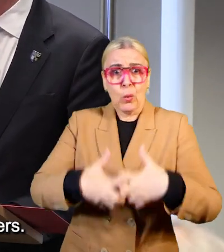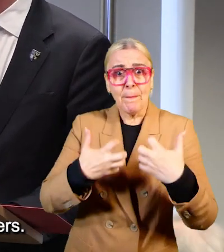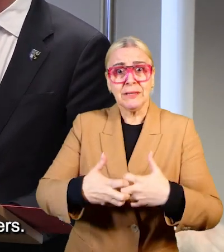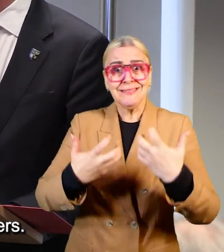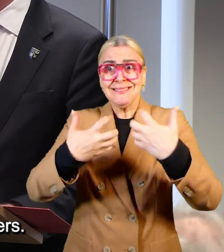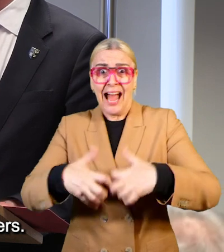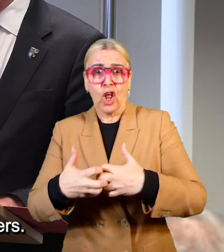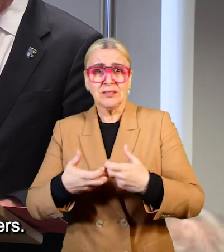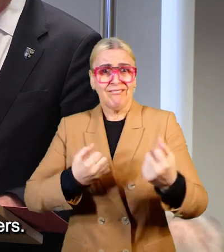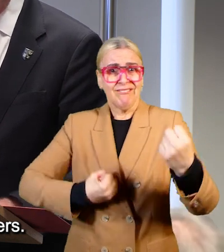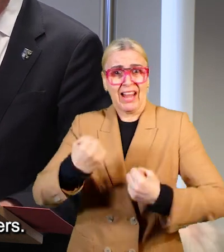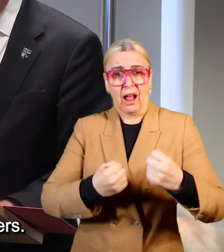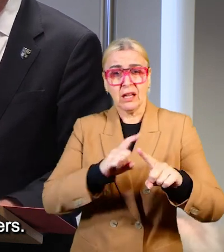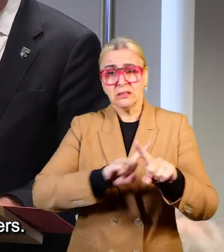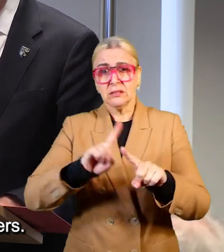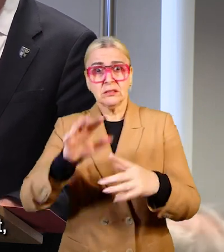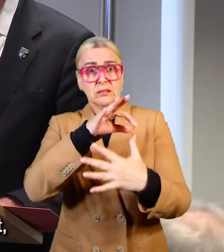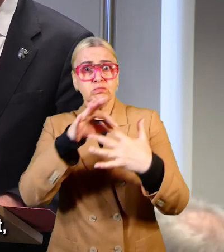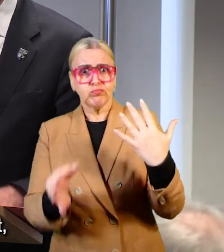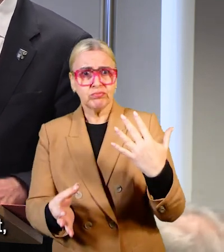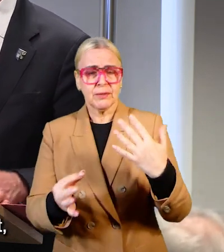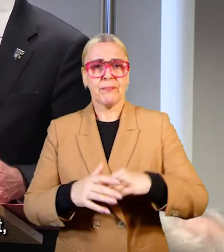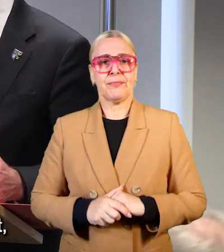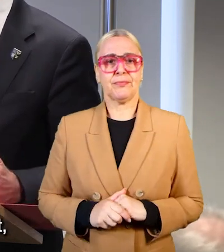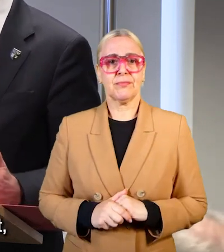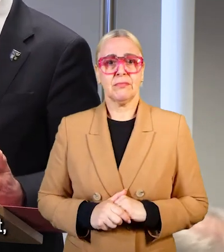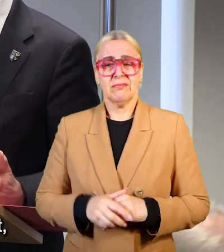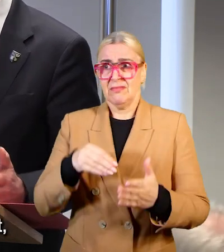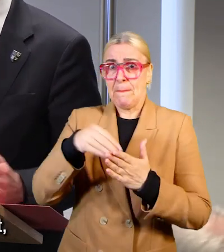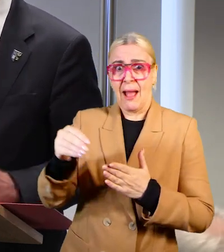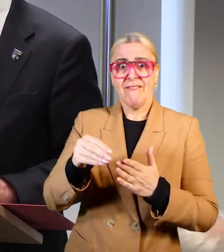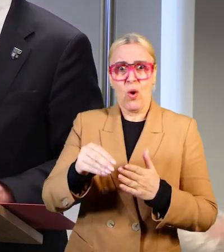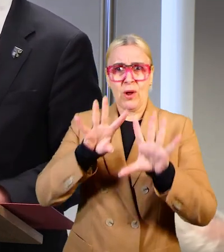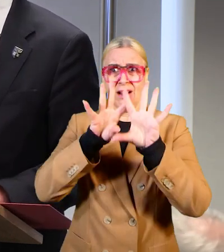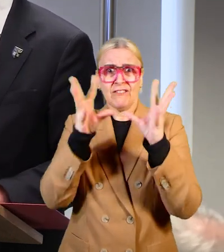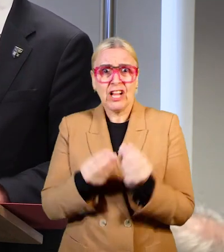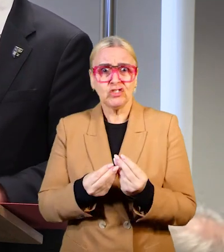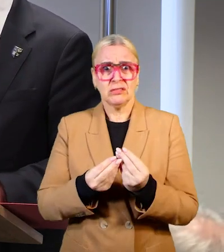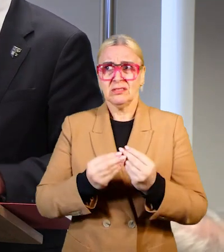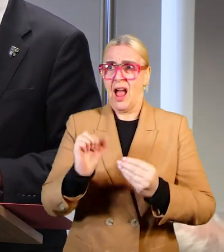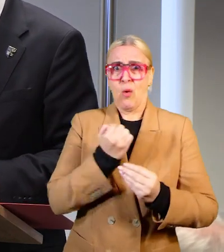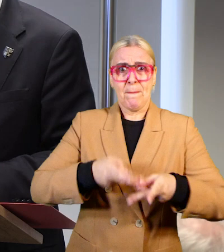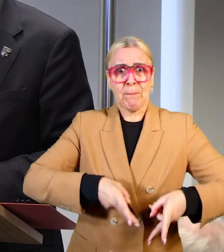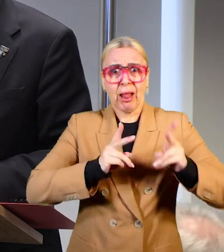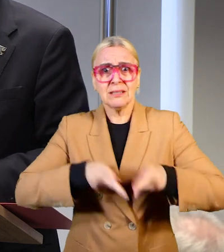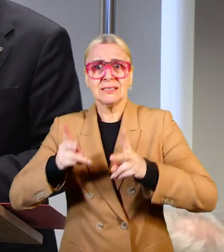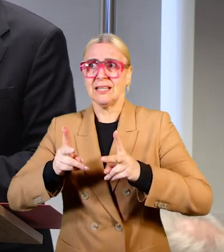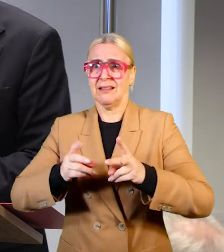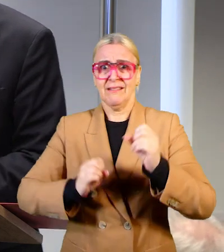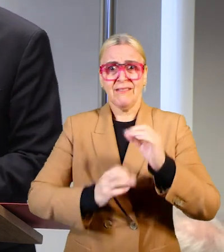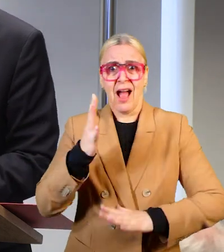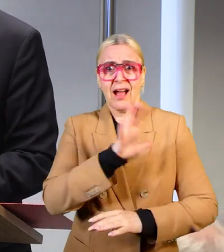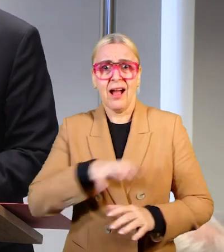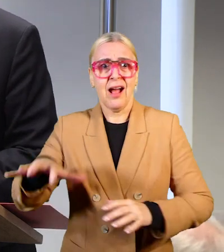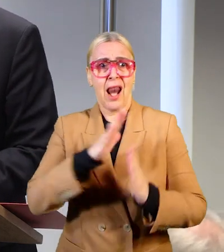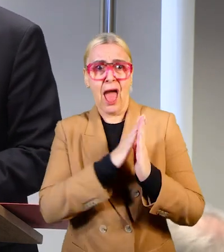engineers, our caregivers. It pays for our tools, our equipment, our technology, our vehicles. And it pays for